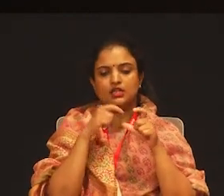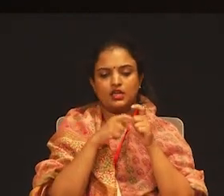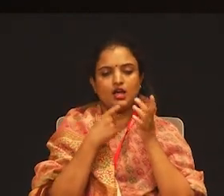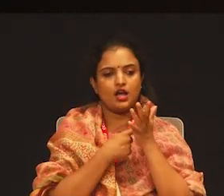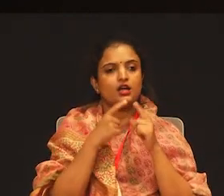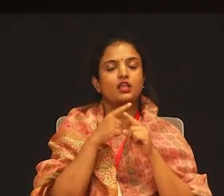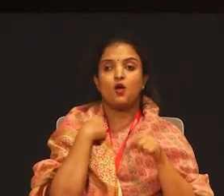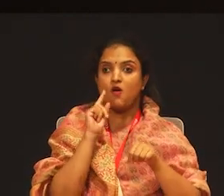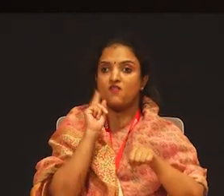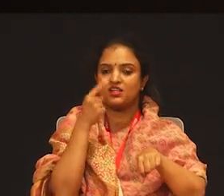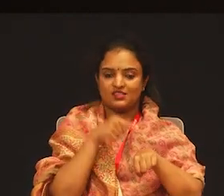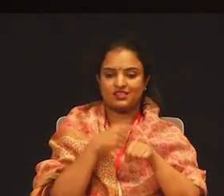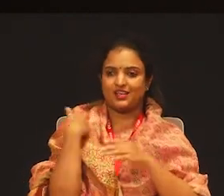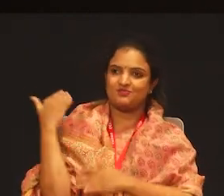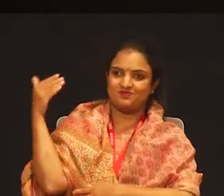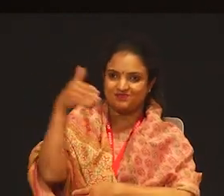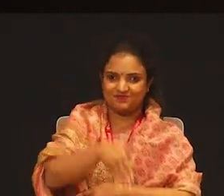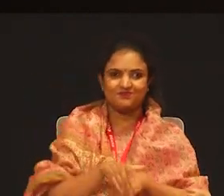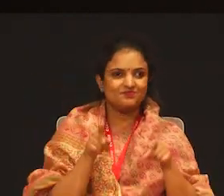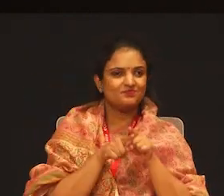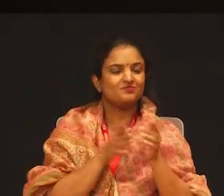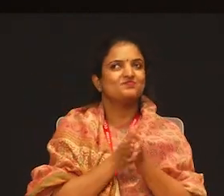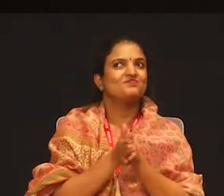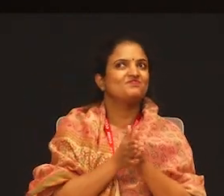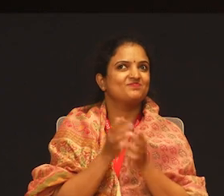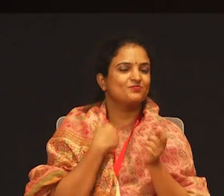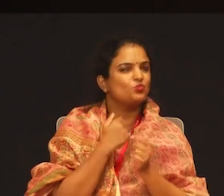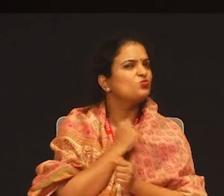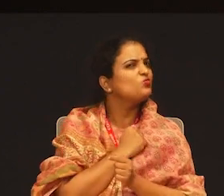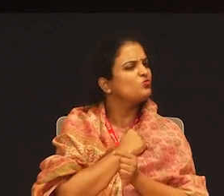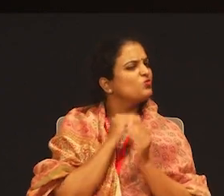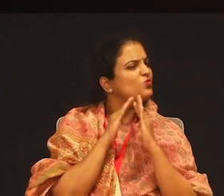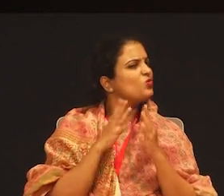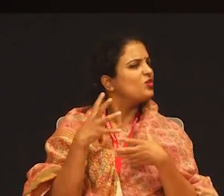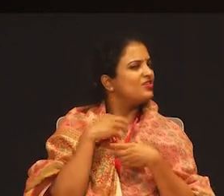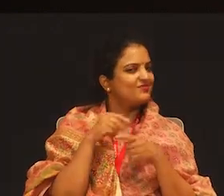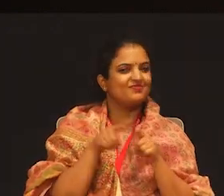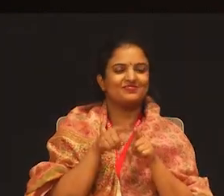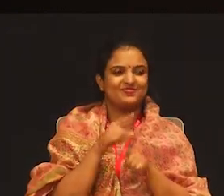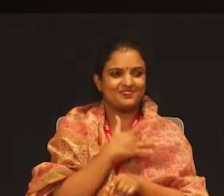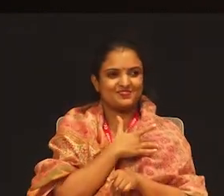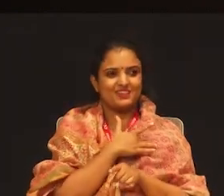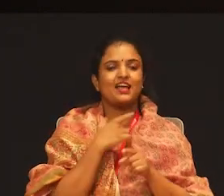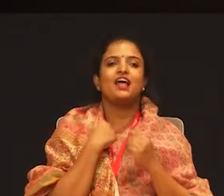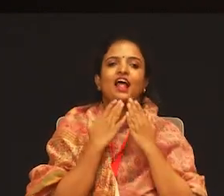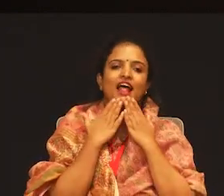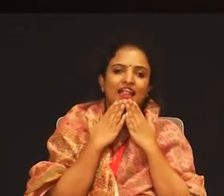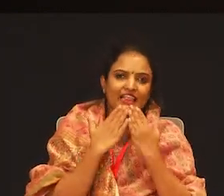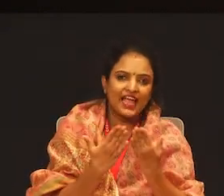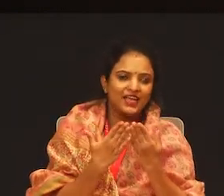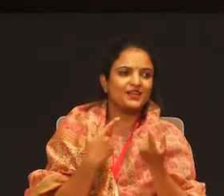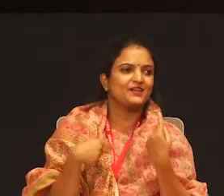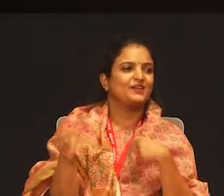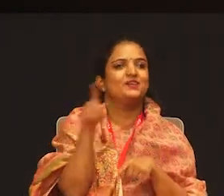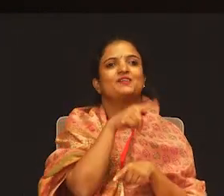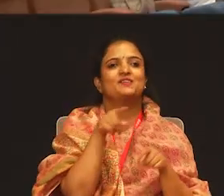first time, but feeling like it's my home too. So thank you for making me